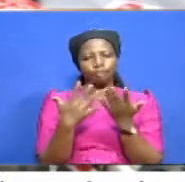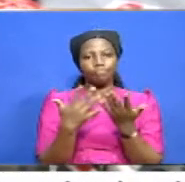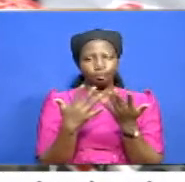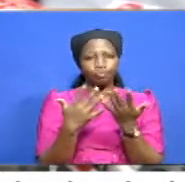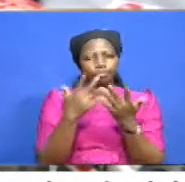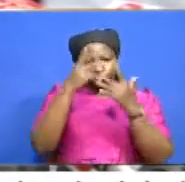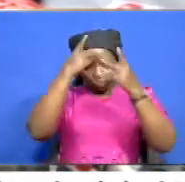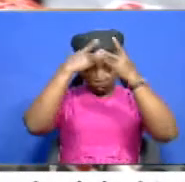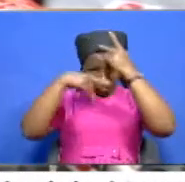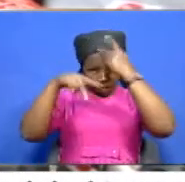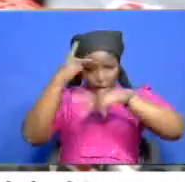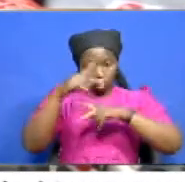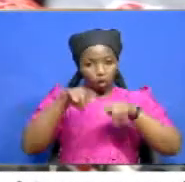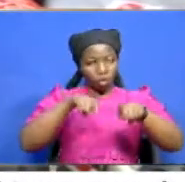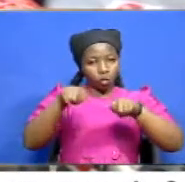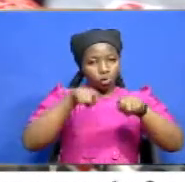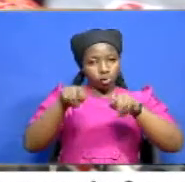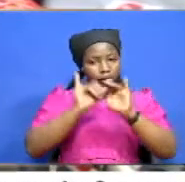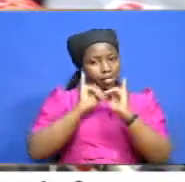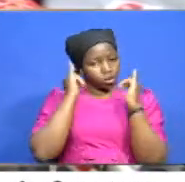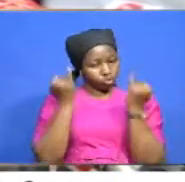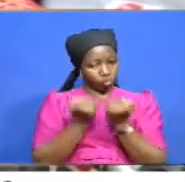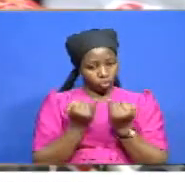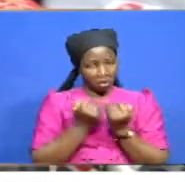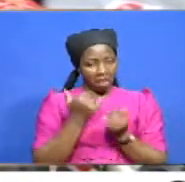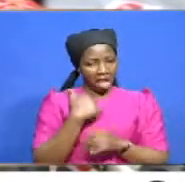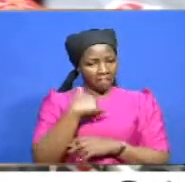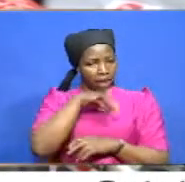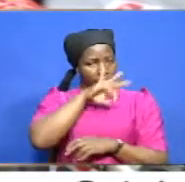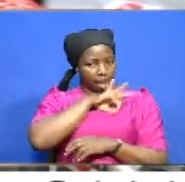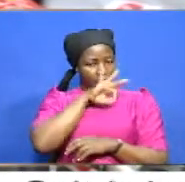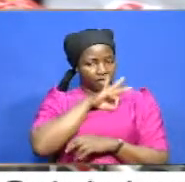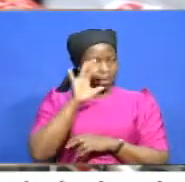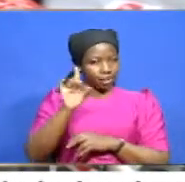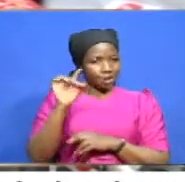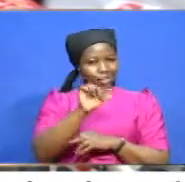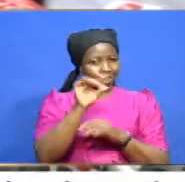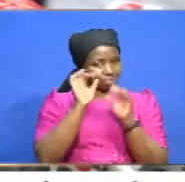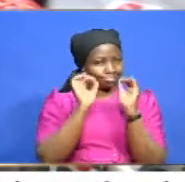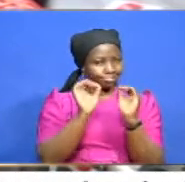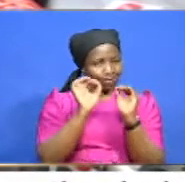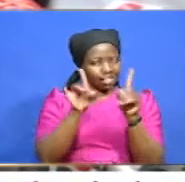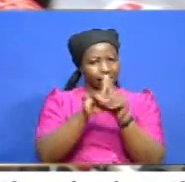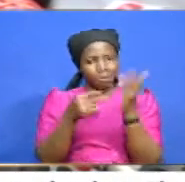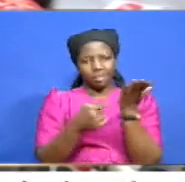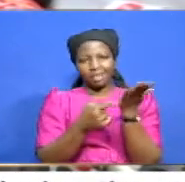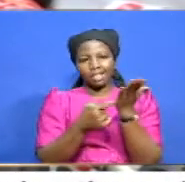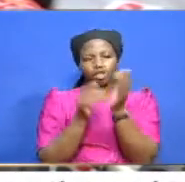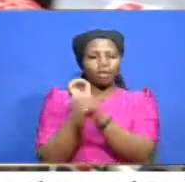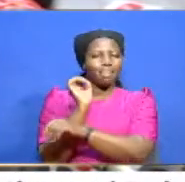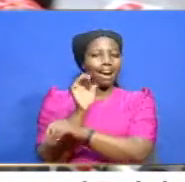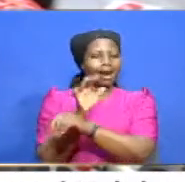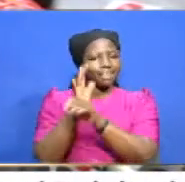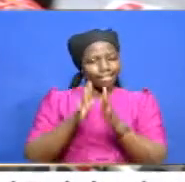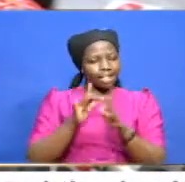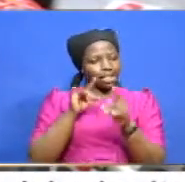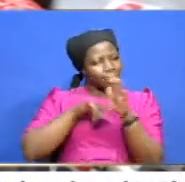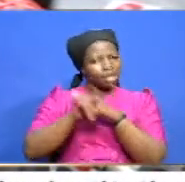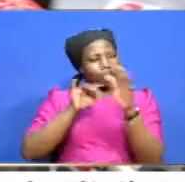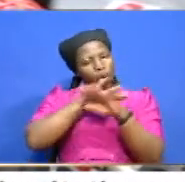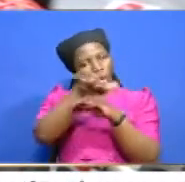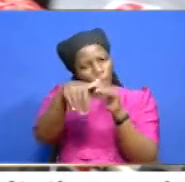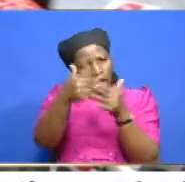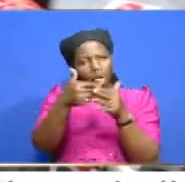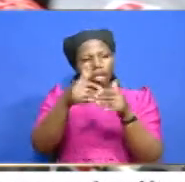the professional regulatory bodies the benefit of the Director General as the technical advisor in all the